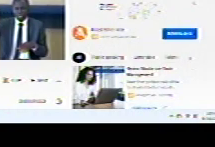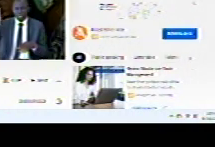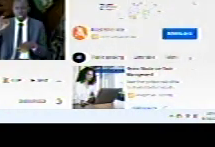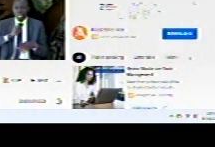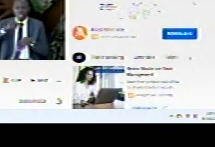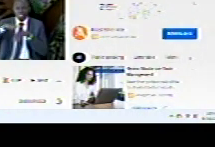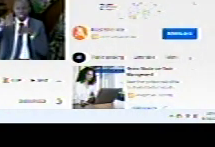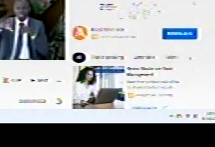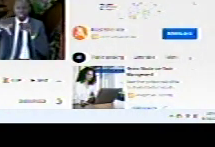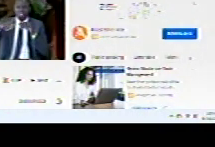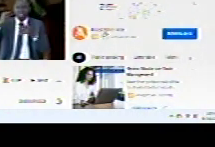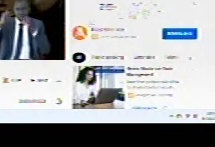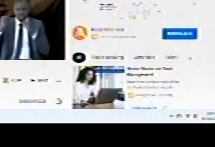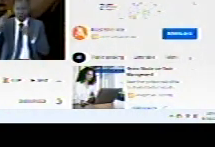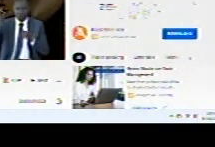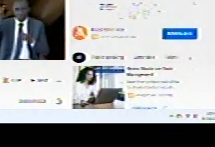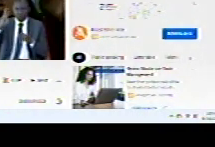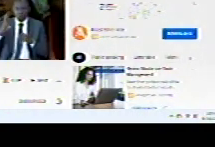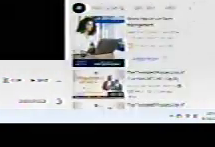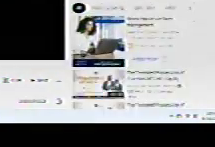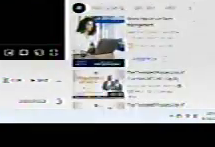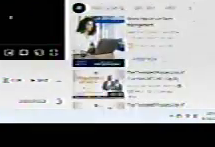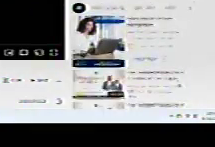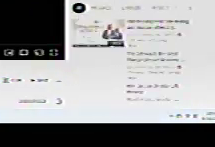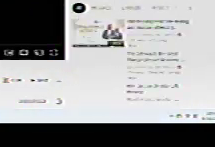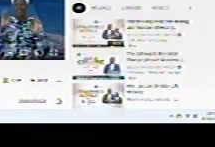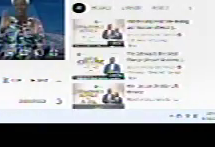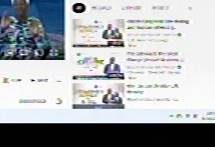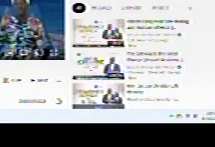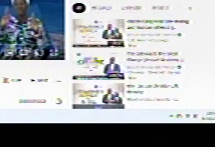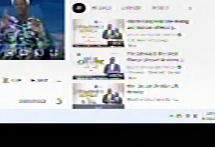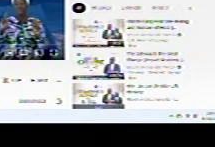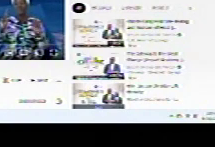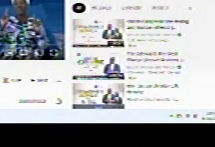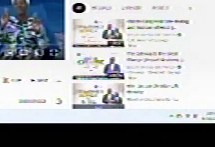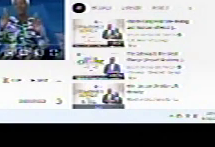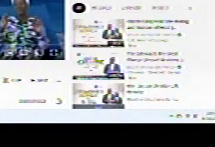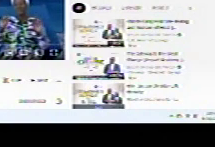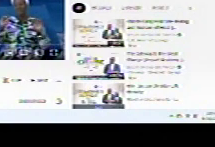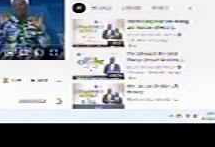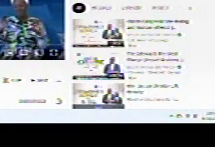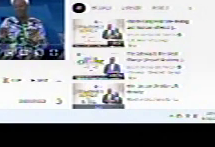now. Be healed. Thank you, Pastor.